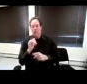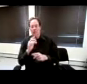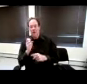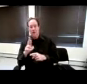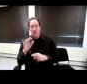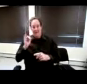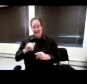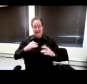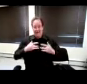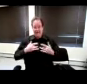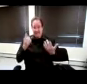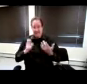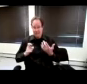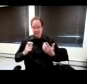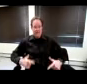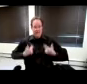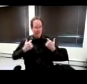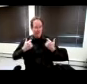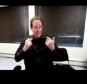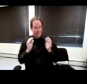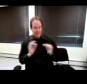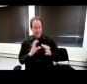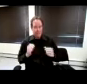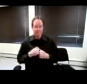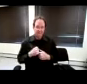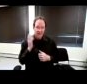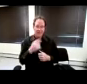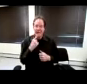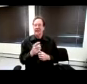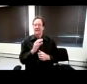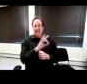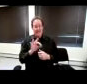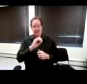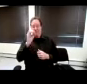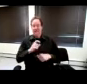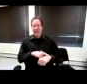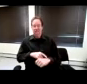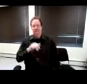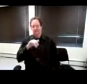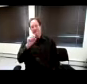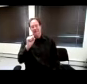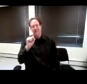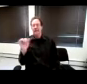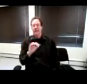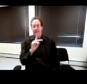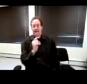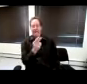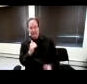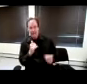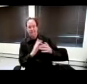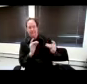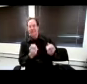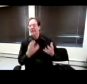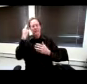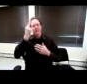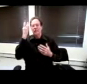event need to be live captions? And I would say 99% of the time, our answer is yes. Like Kathy said, there's lots of reasons people